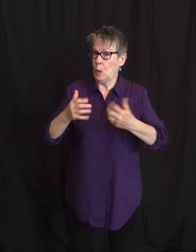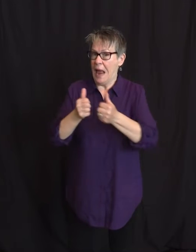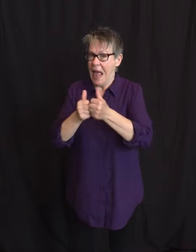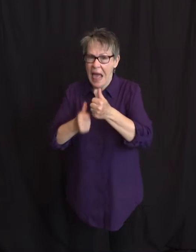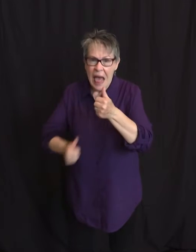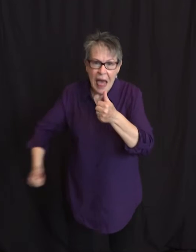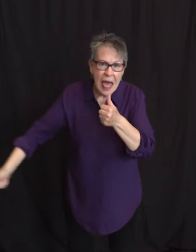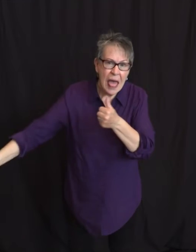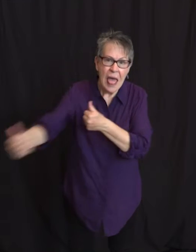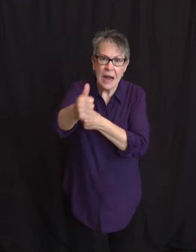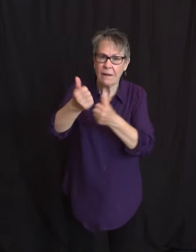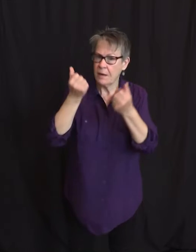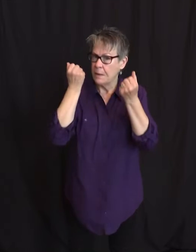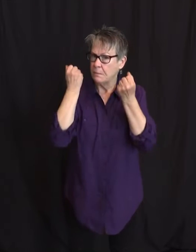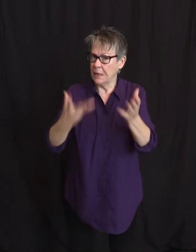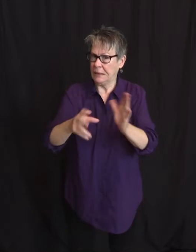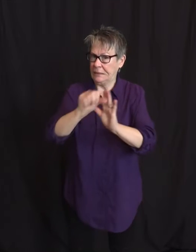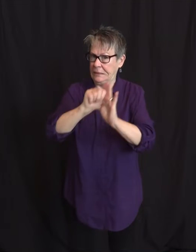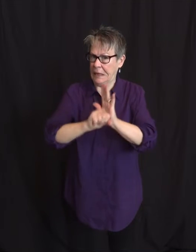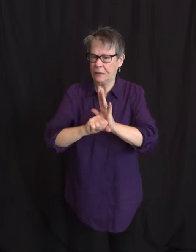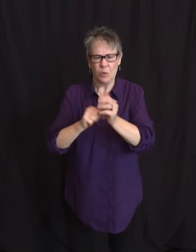in the front here. Matt.